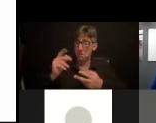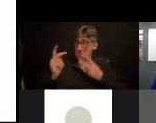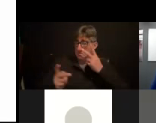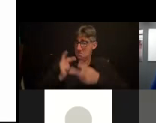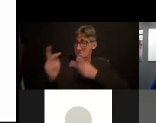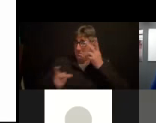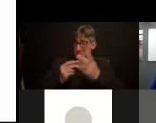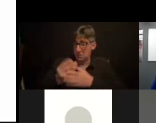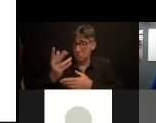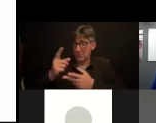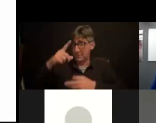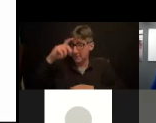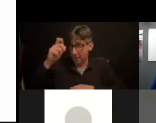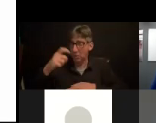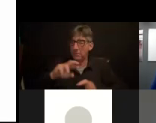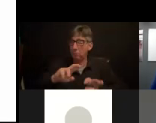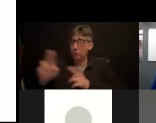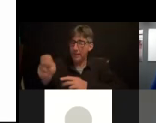and summer.